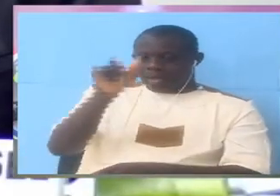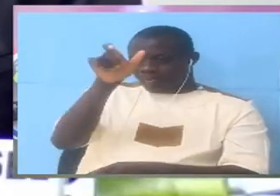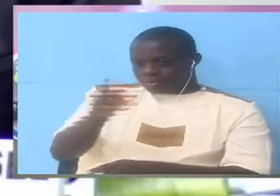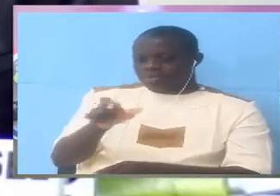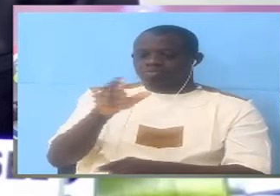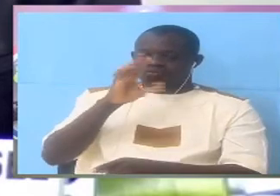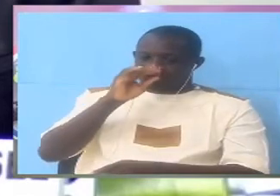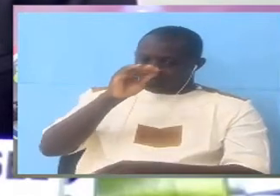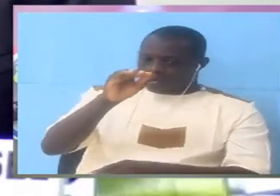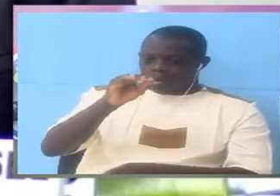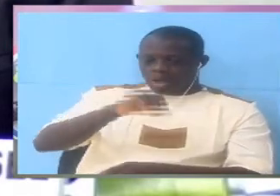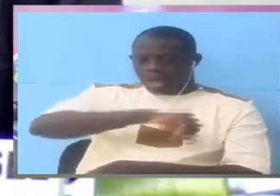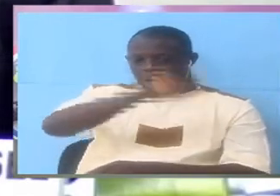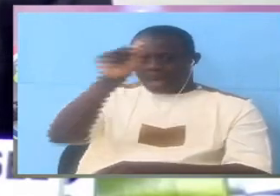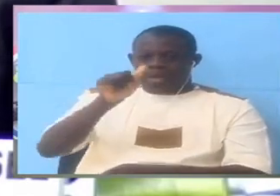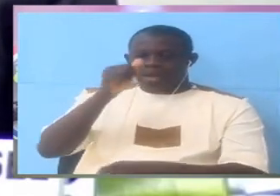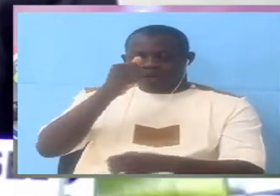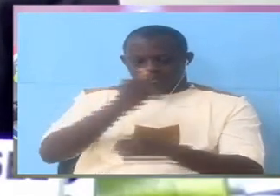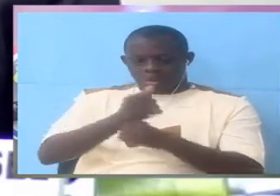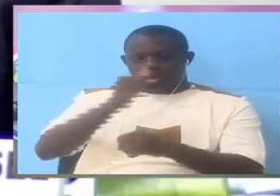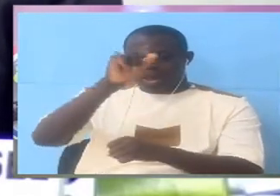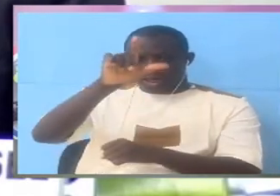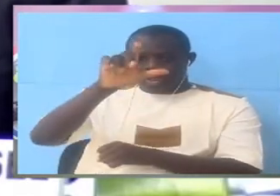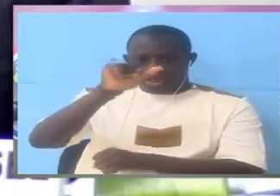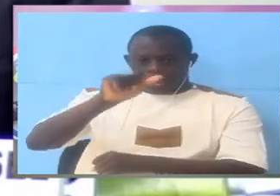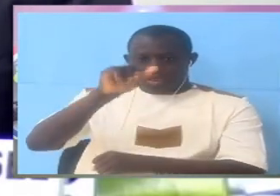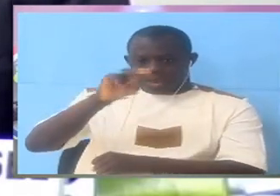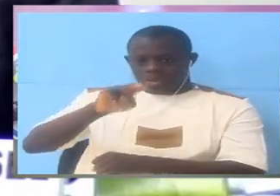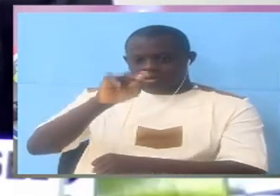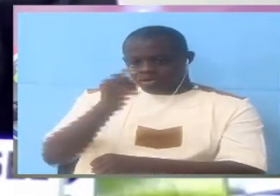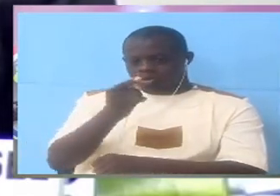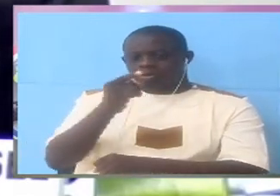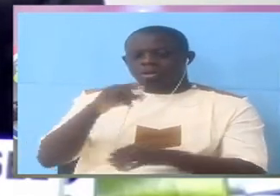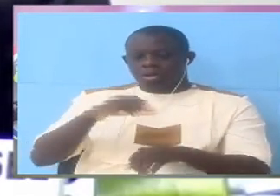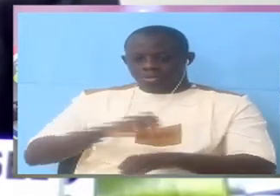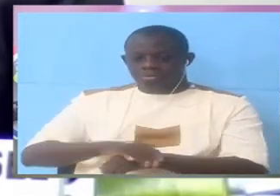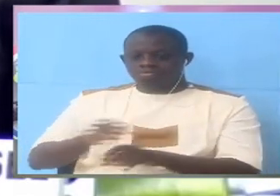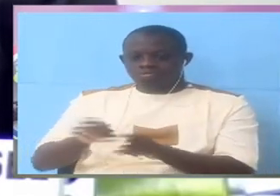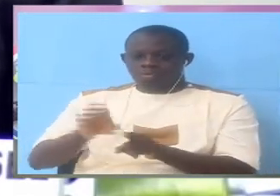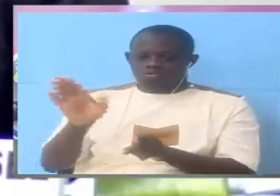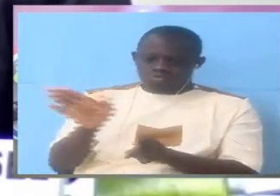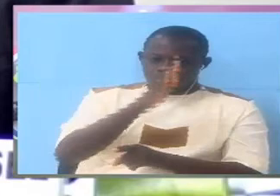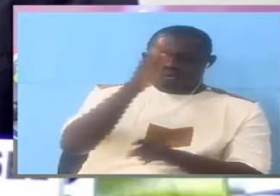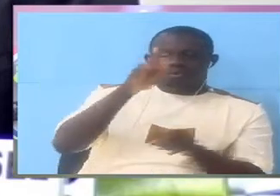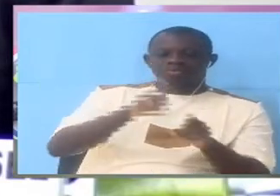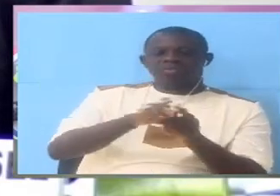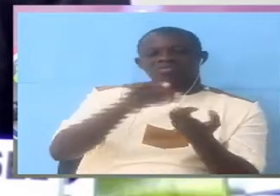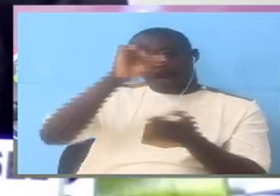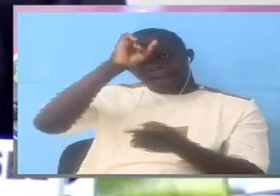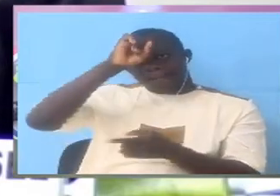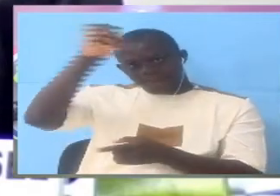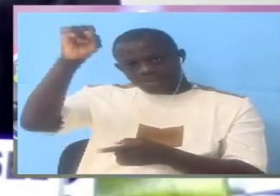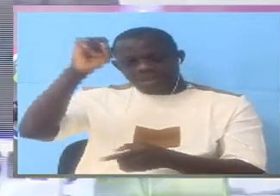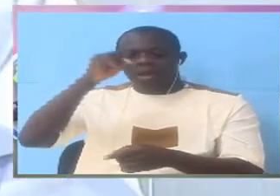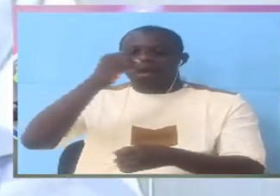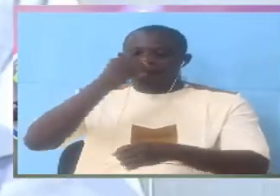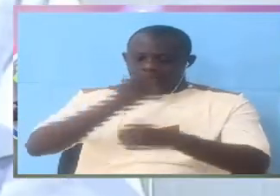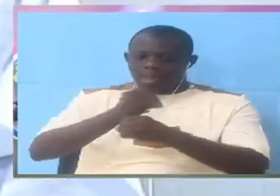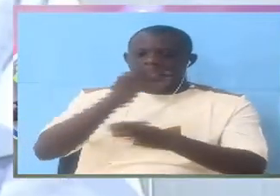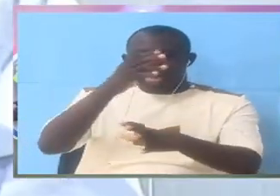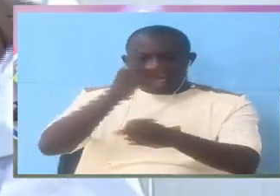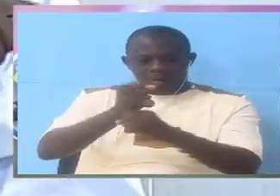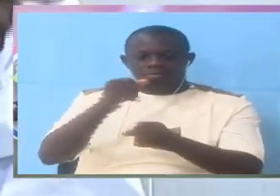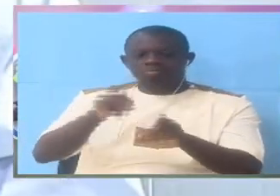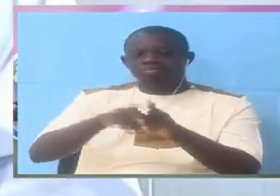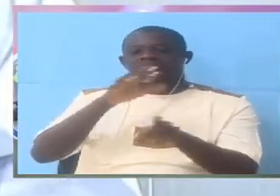spoke and got Lang Tombong to go to the president to have MC Cham and Mr. Gay released. Yeah, after he spoke with